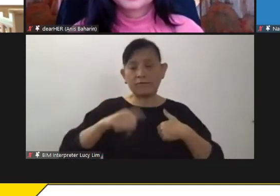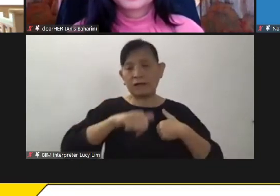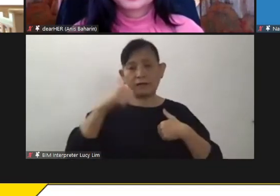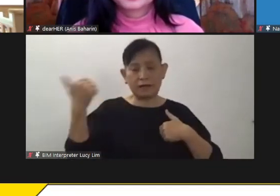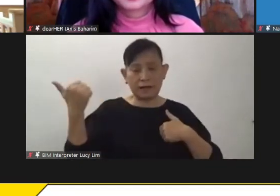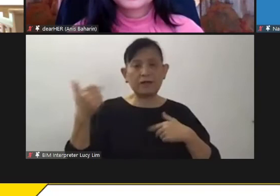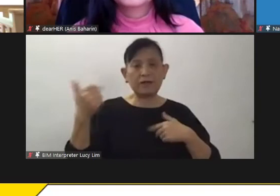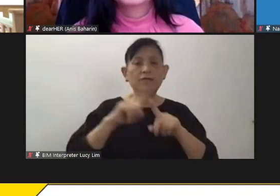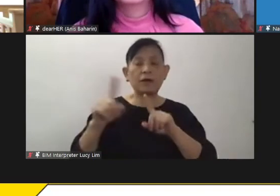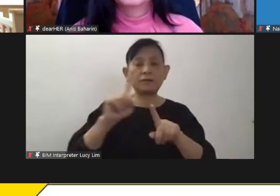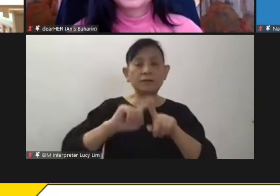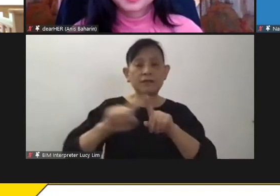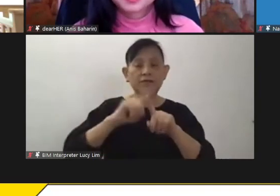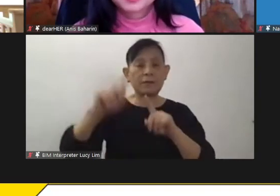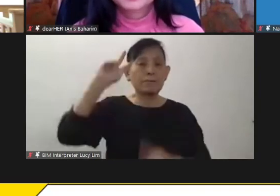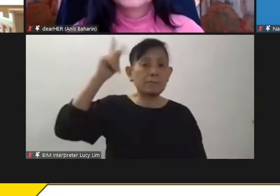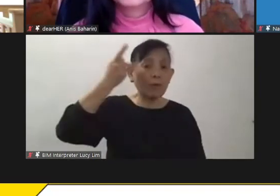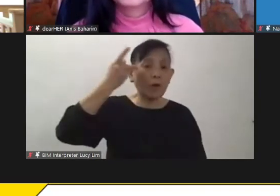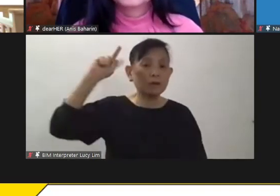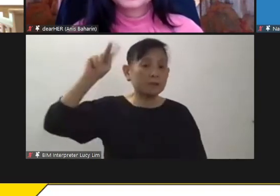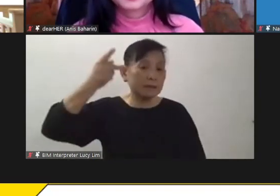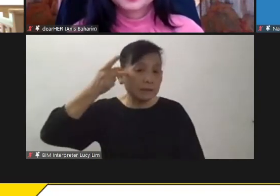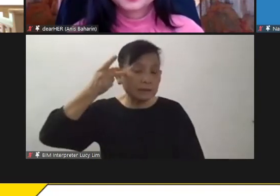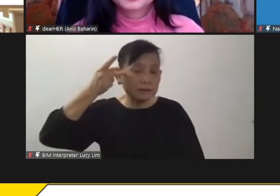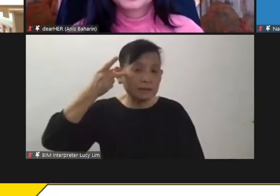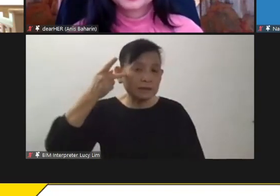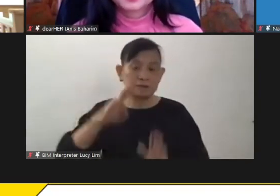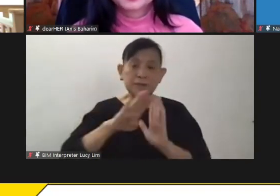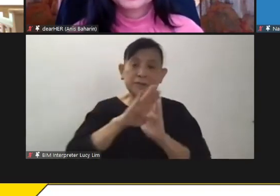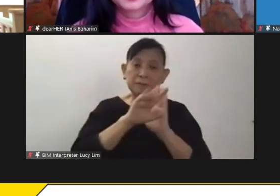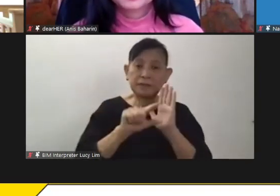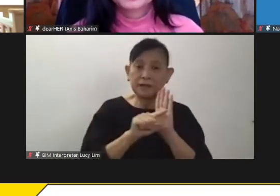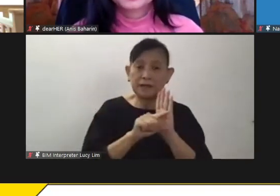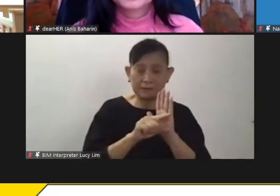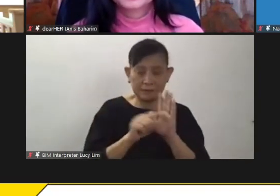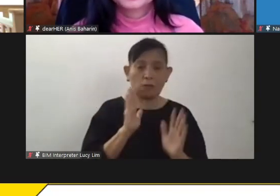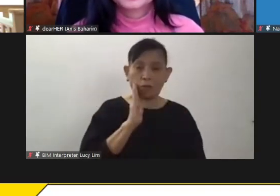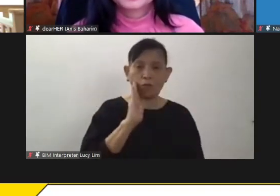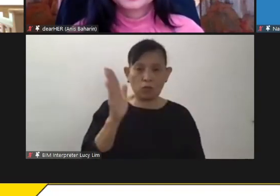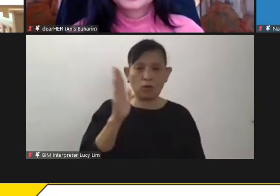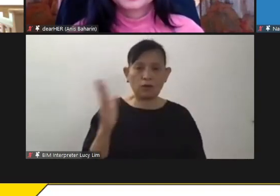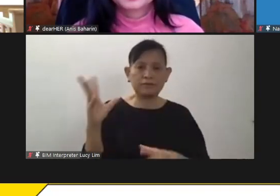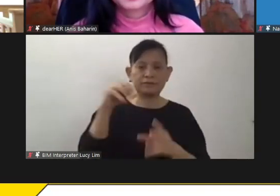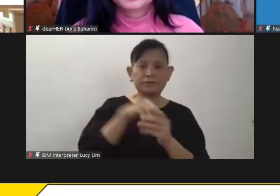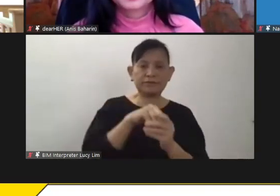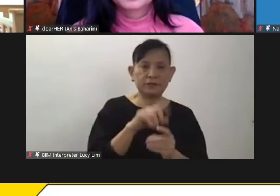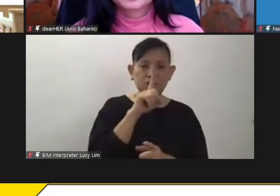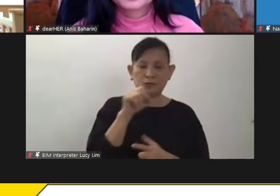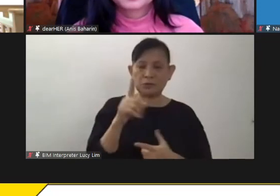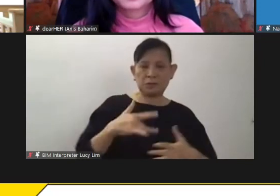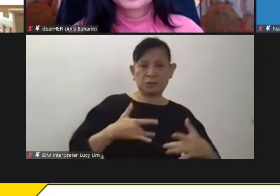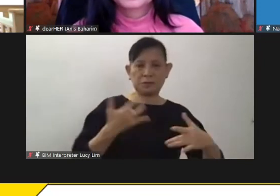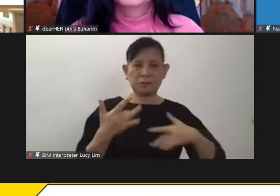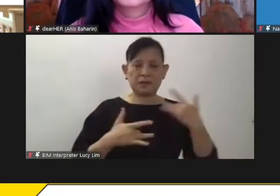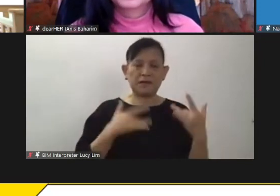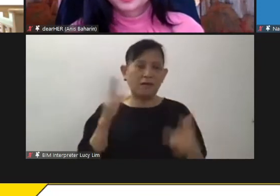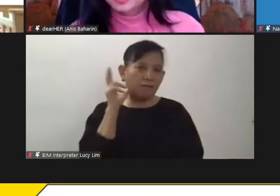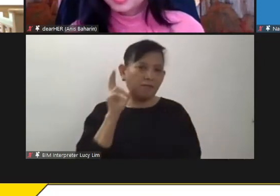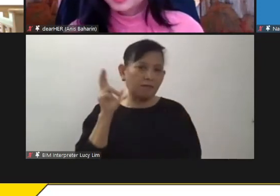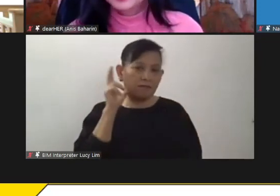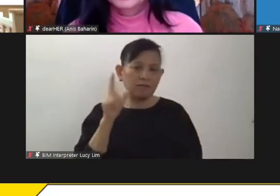from different backgrounds, the politicians. It's something that I also will attend. And it's super interesting to listen to. We